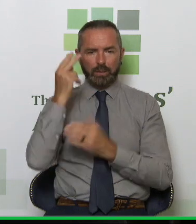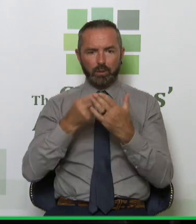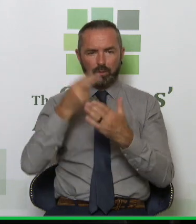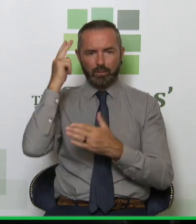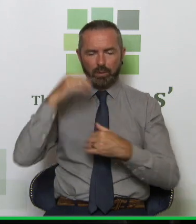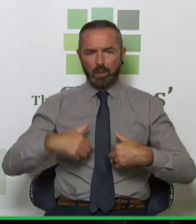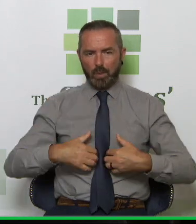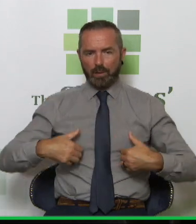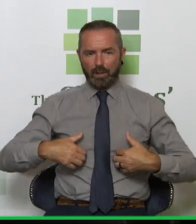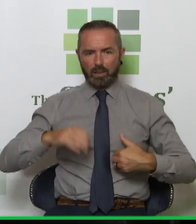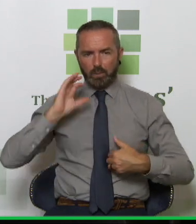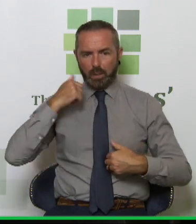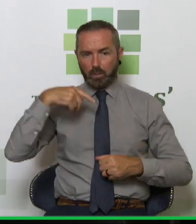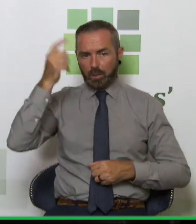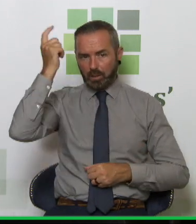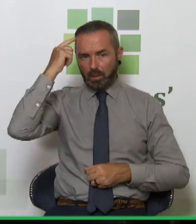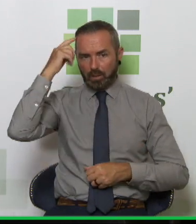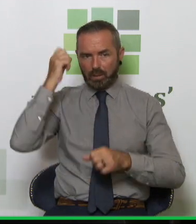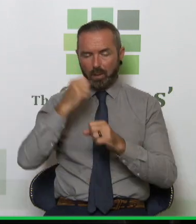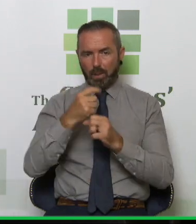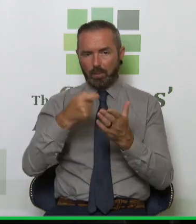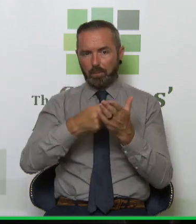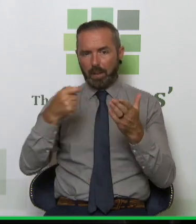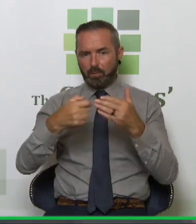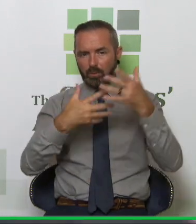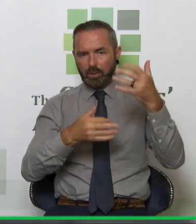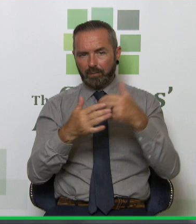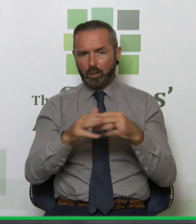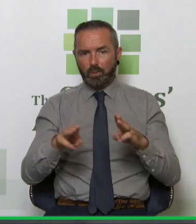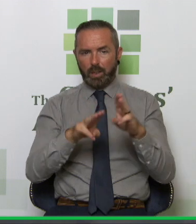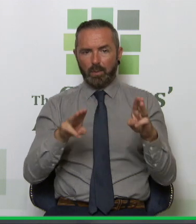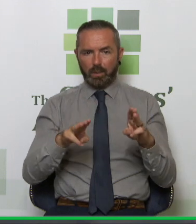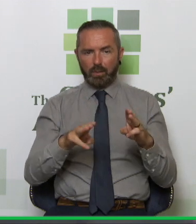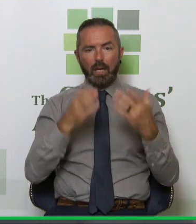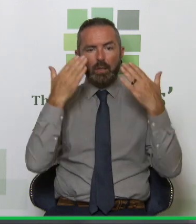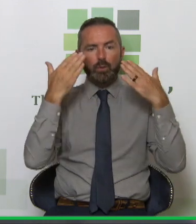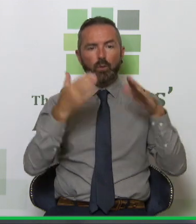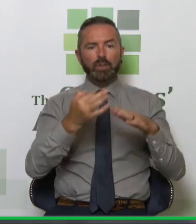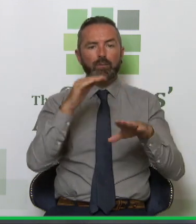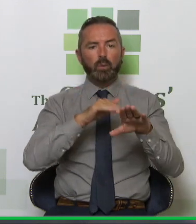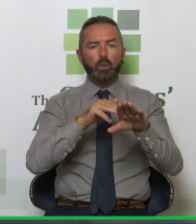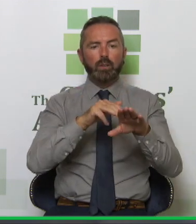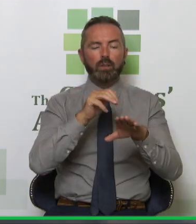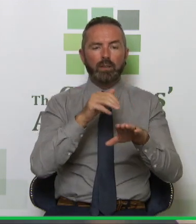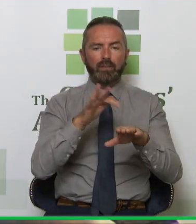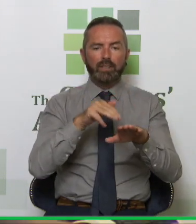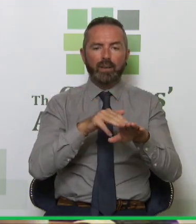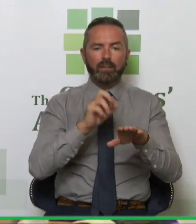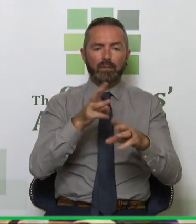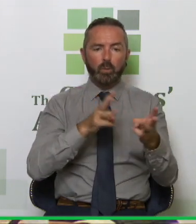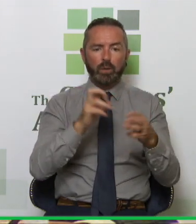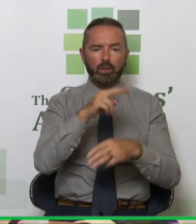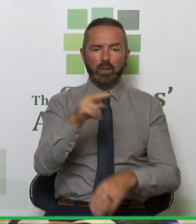of measuring outcomes for people, and which will tell us the efficacy of that intervention in this